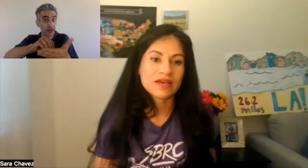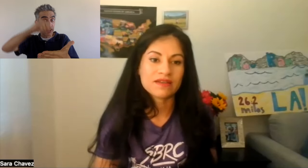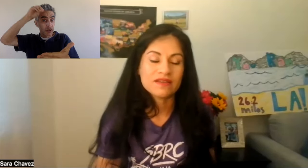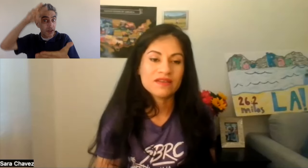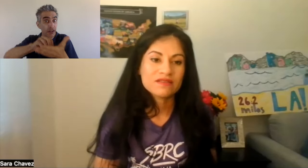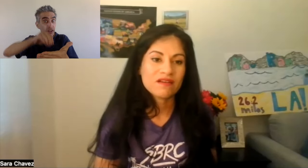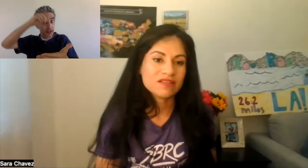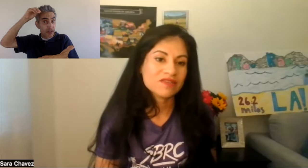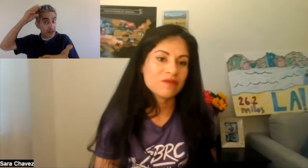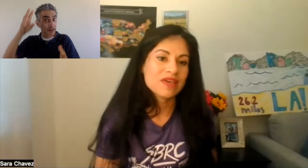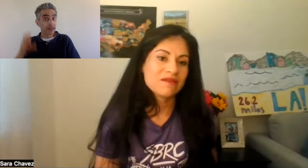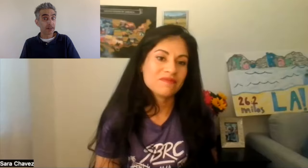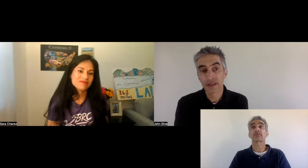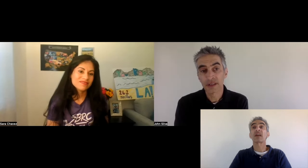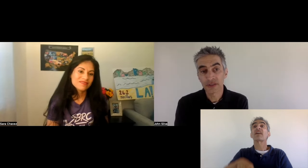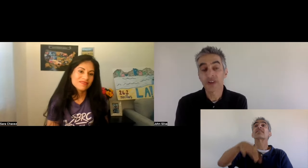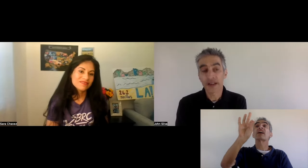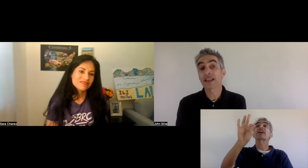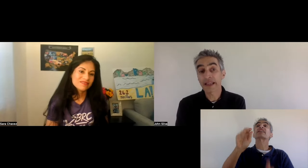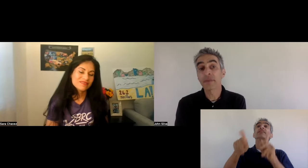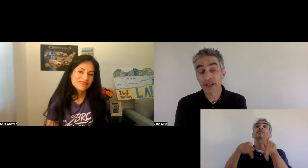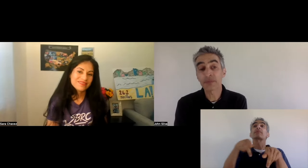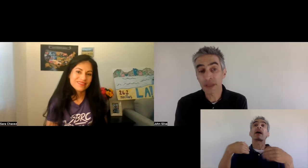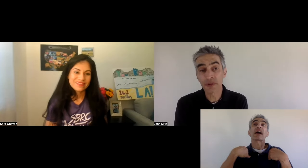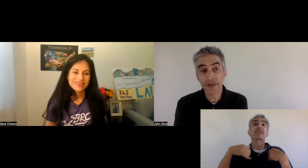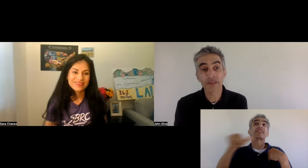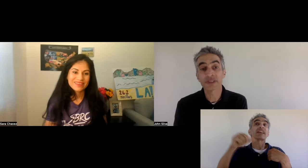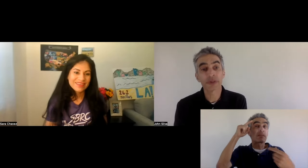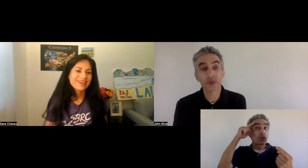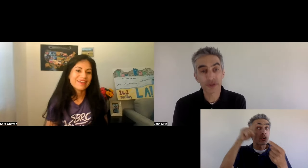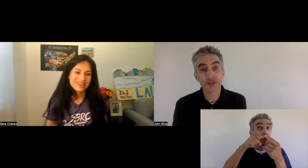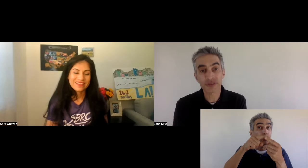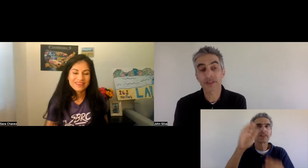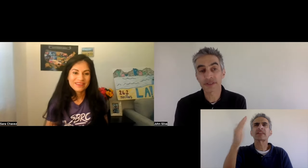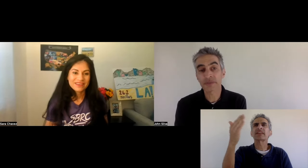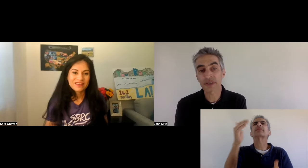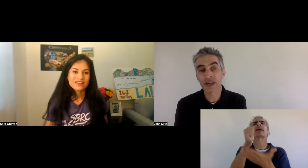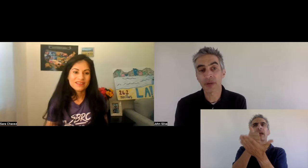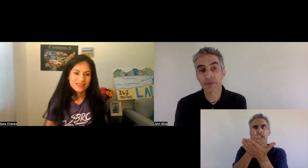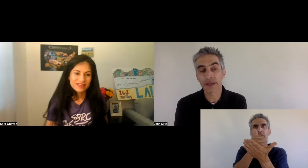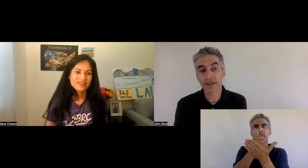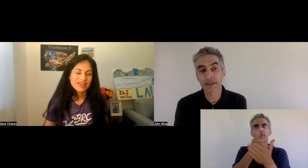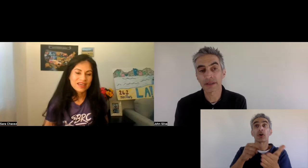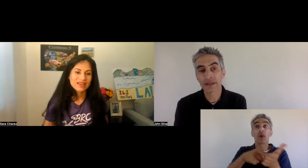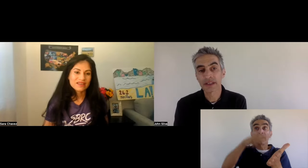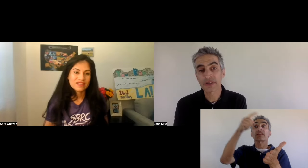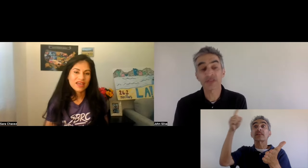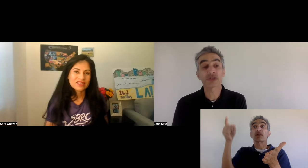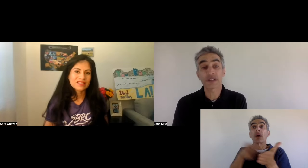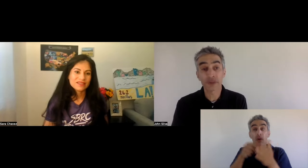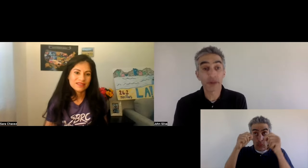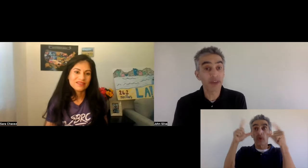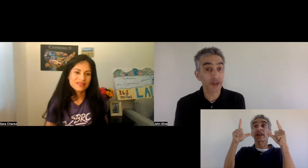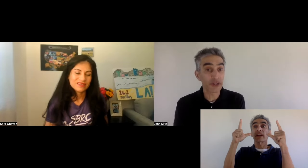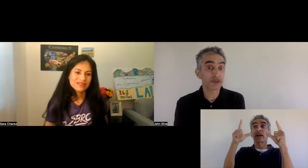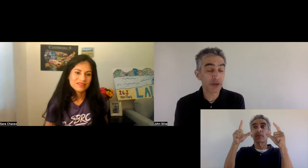up that knowledge from them. So finding like-minded people that have similar goals here seems to help. And especially if you're